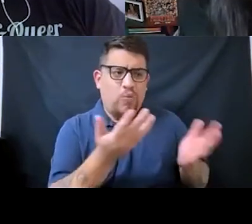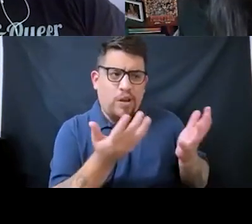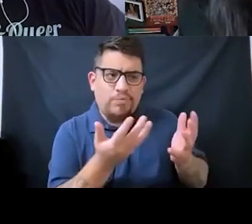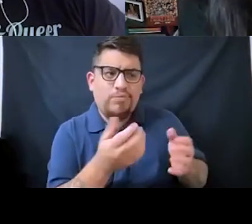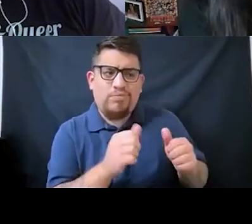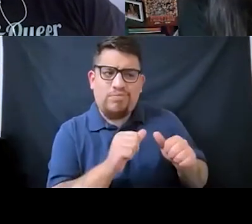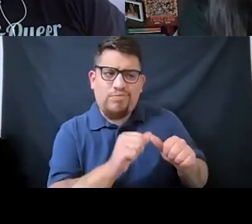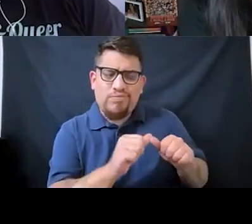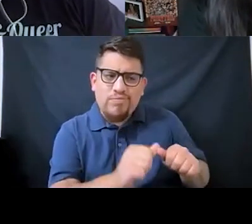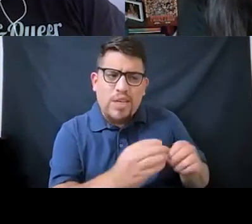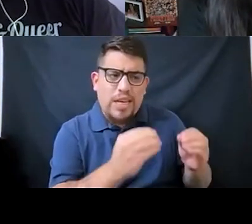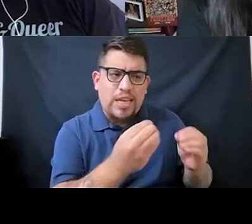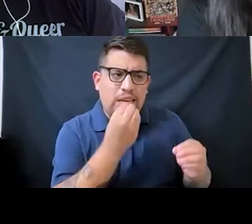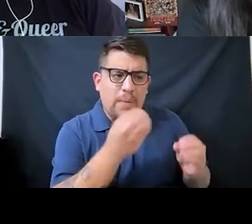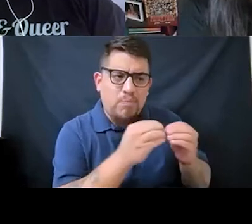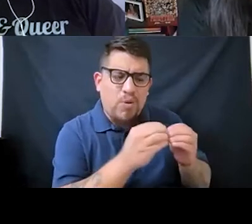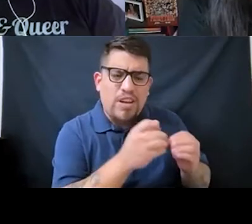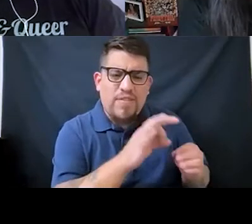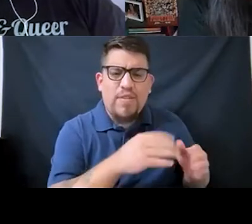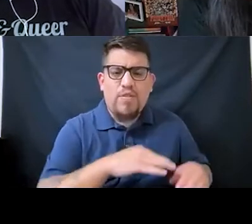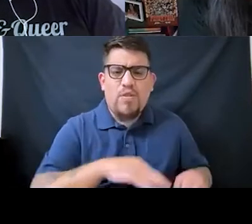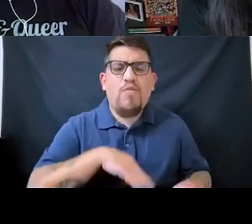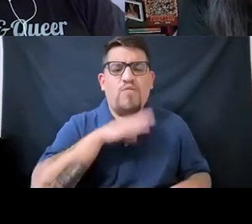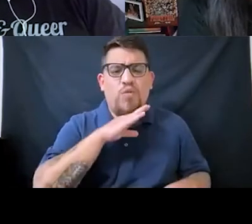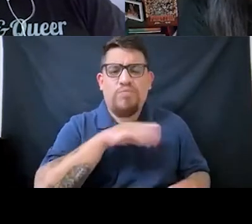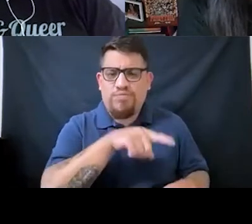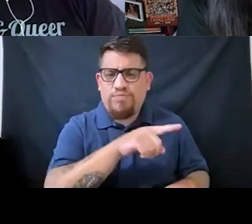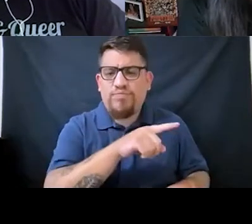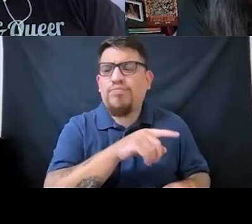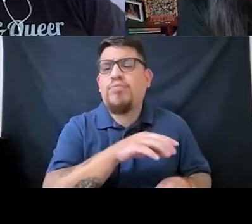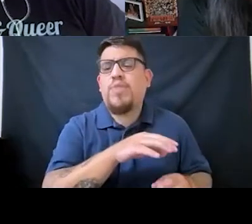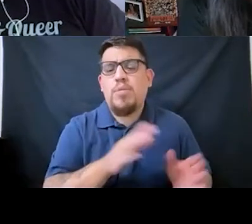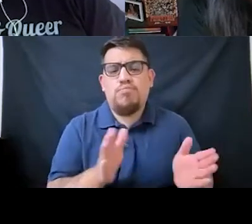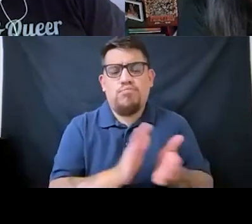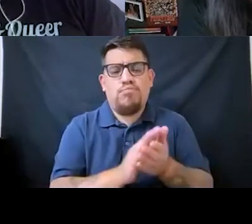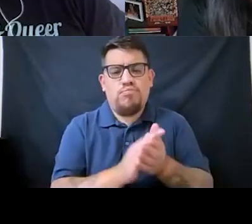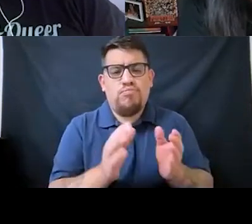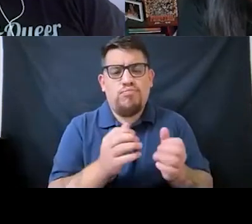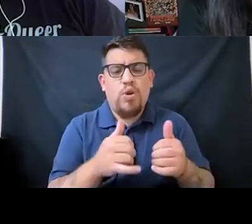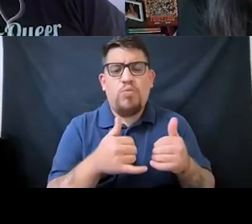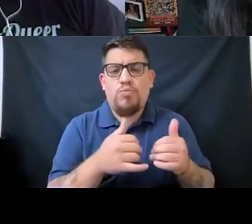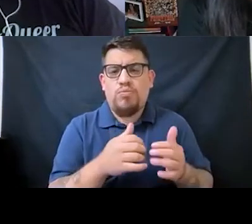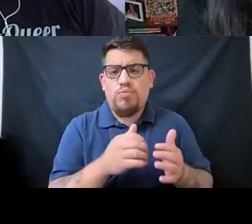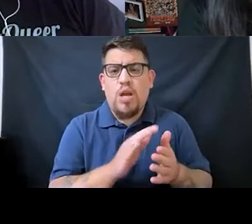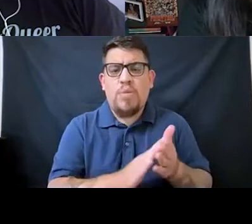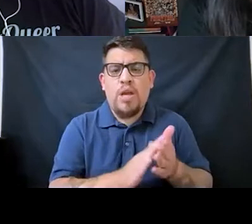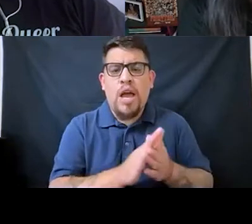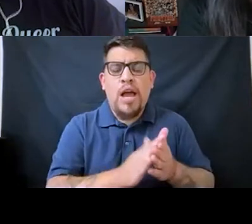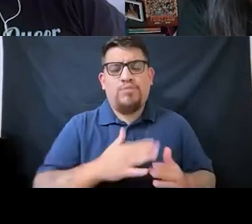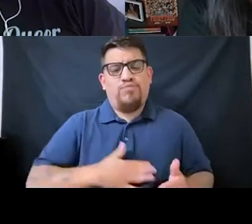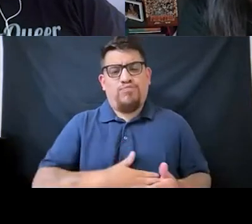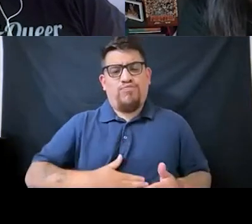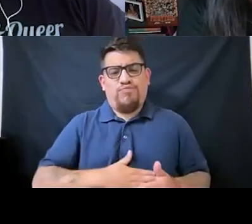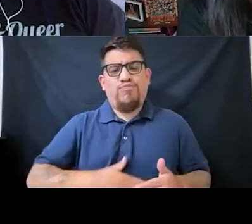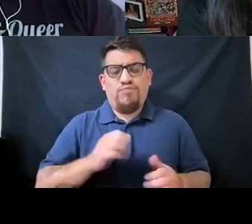more even when they are full. They may praise the gainer for growing and reward the gainer by rubbing or squeezing the gainer's